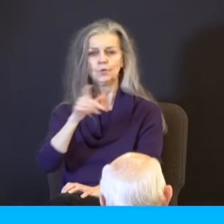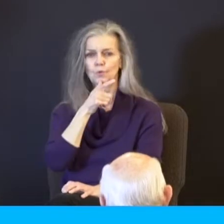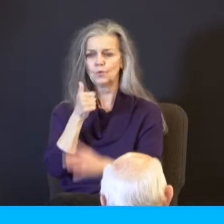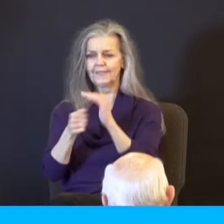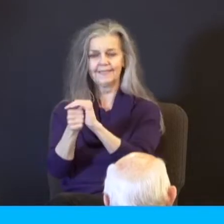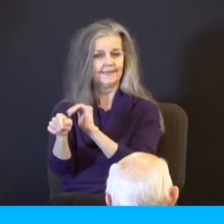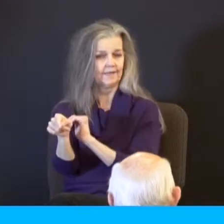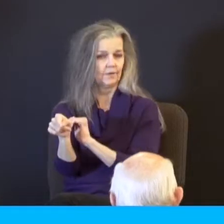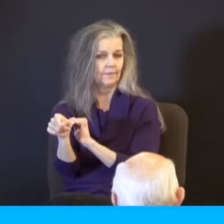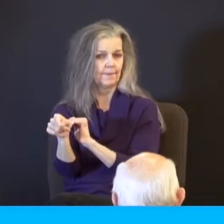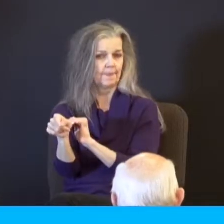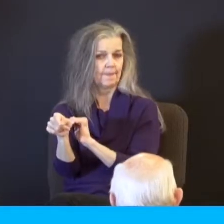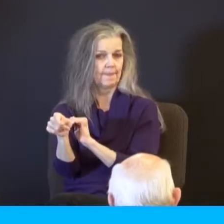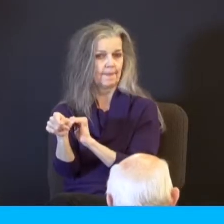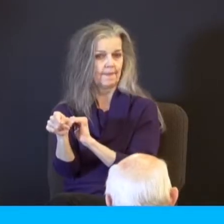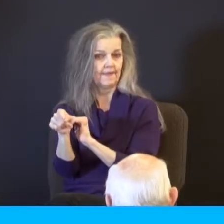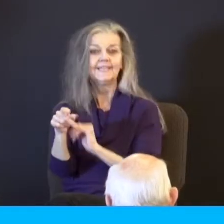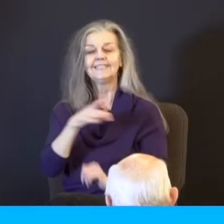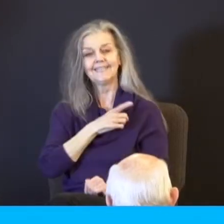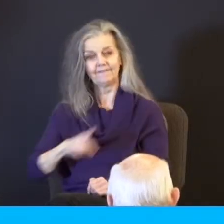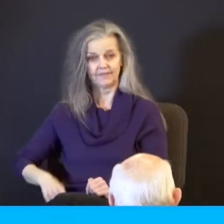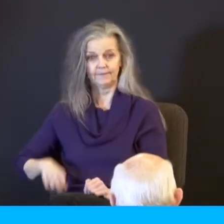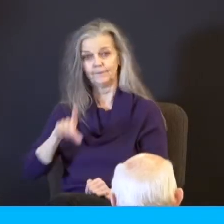First service, got it, no pressure. David.